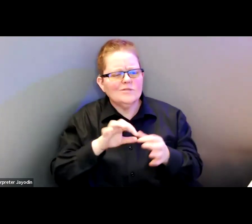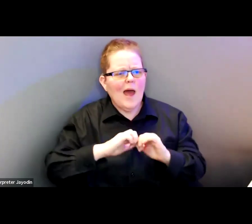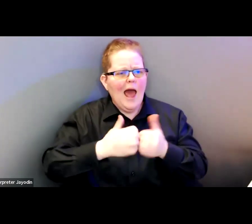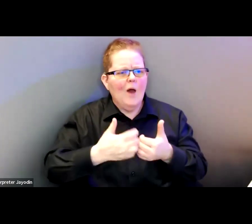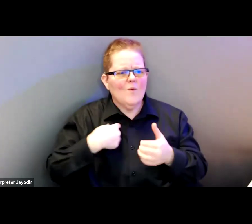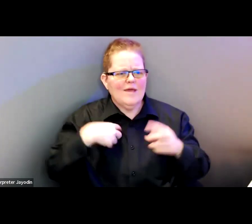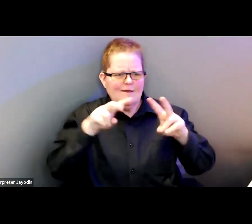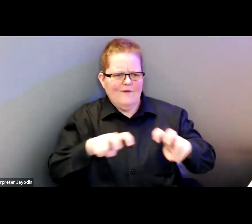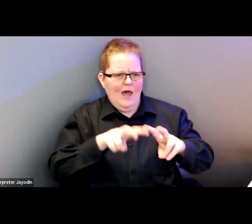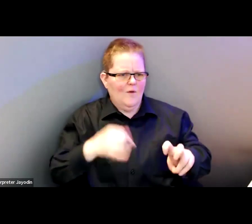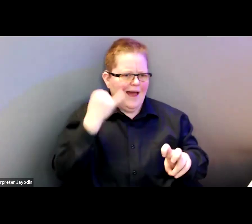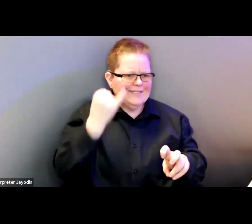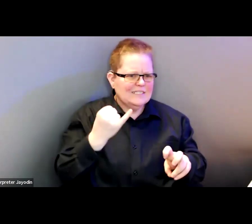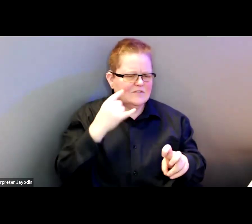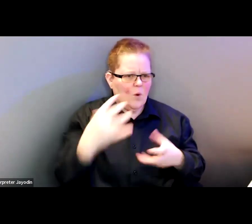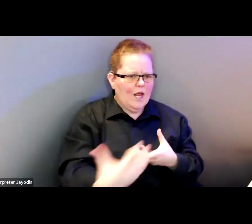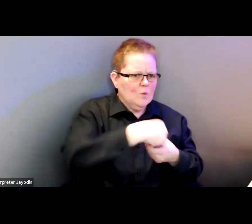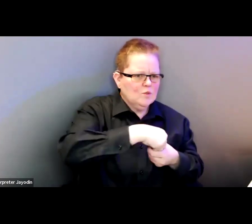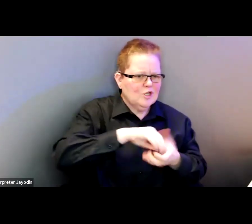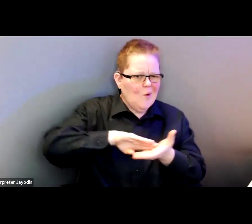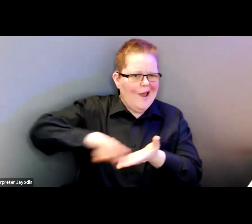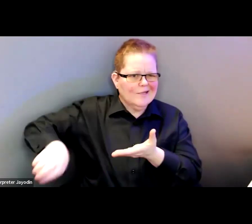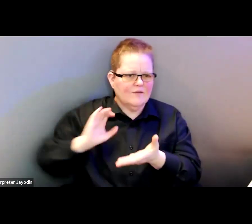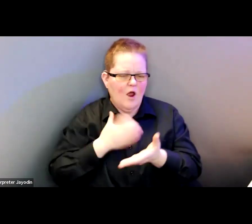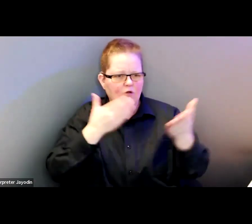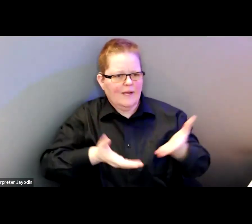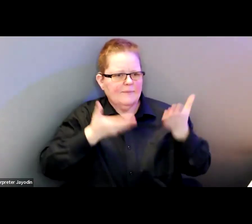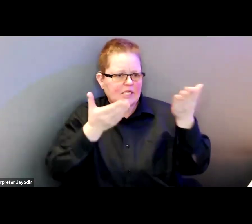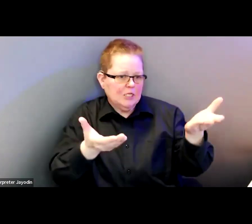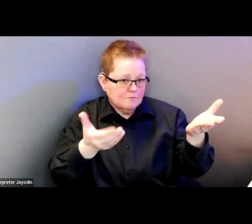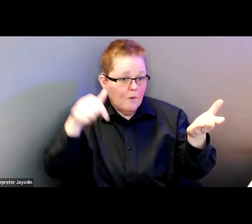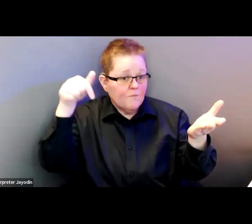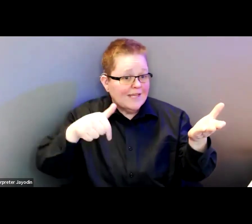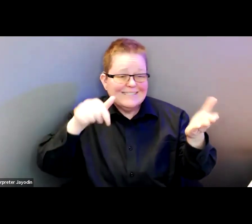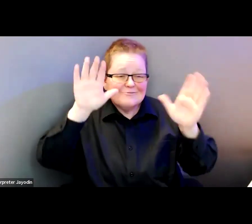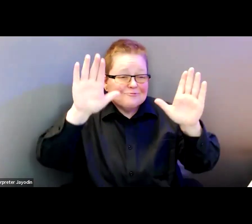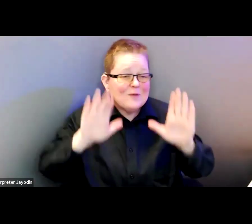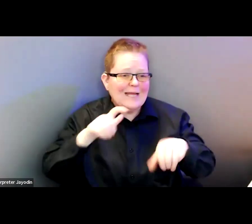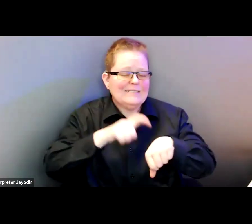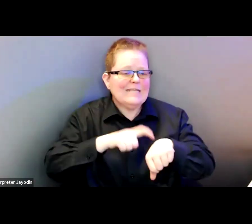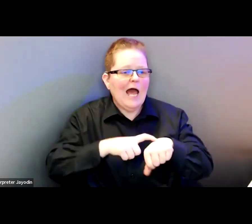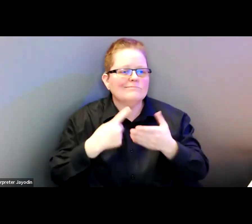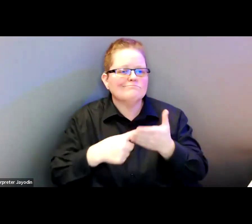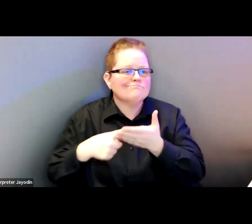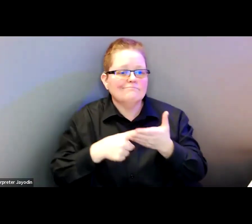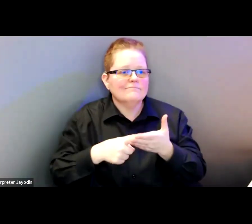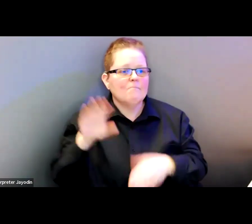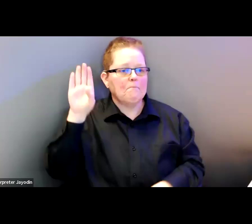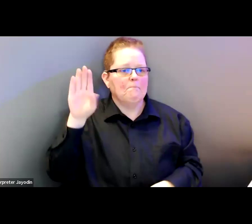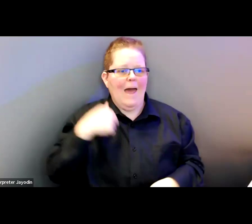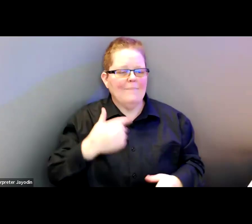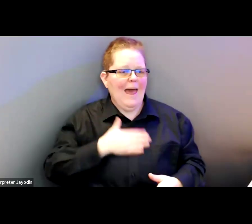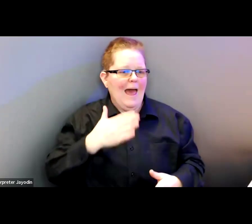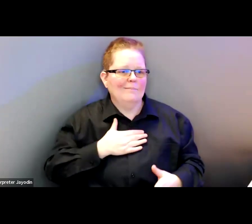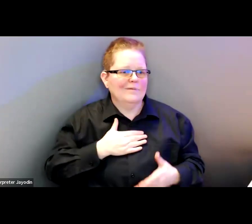for inclusion or exclusion in our recommendations. This is a great time to raise those. So just raise your hand and I'll be happy to